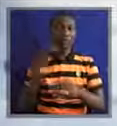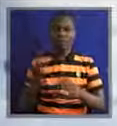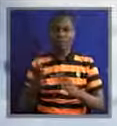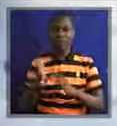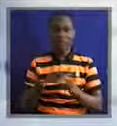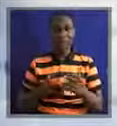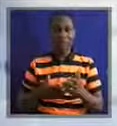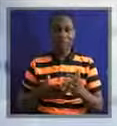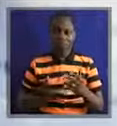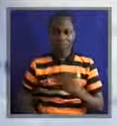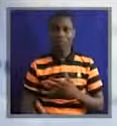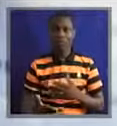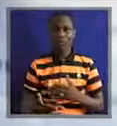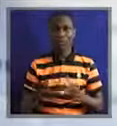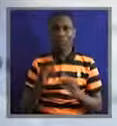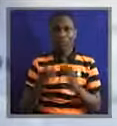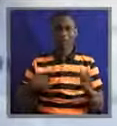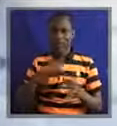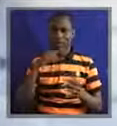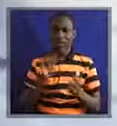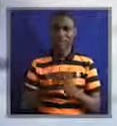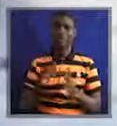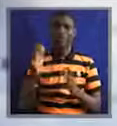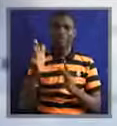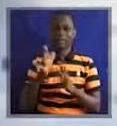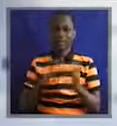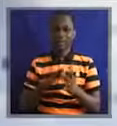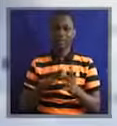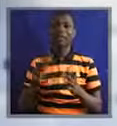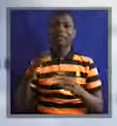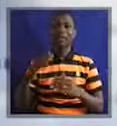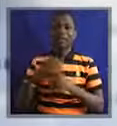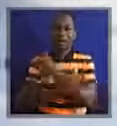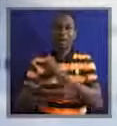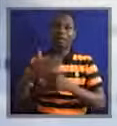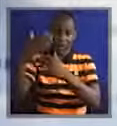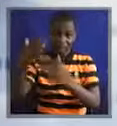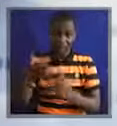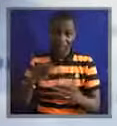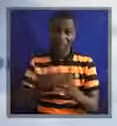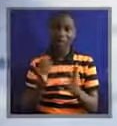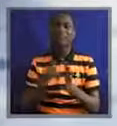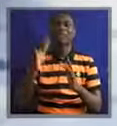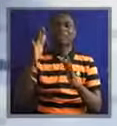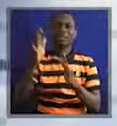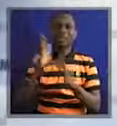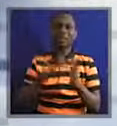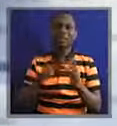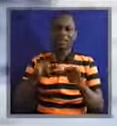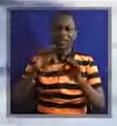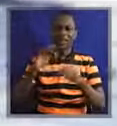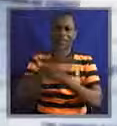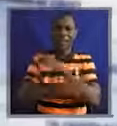honam from ne kese wo ye Abraham ebusuani ofri Abraham ase ene ba ye hwan ene ba wo Joseph hwan ene wo